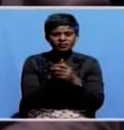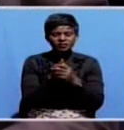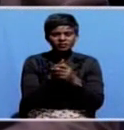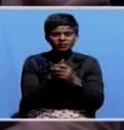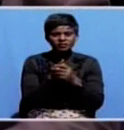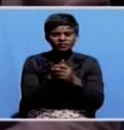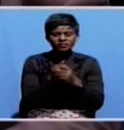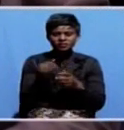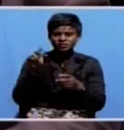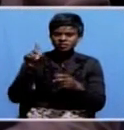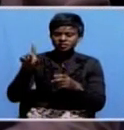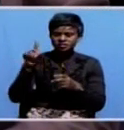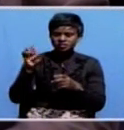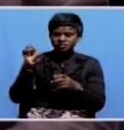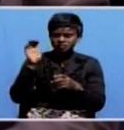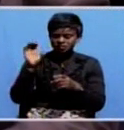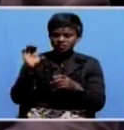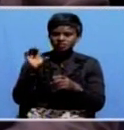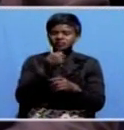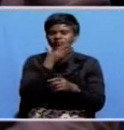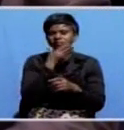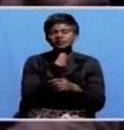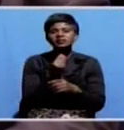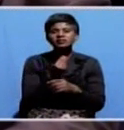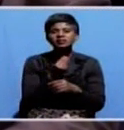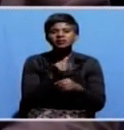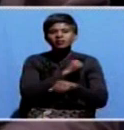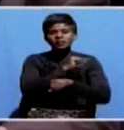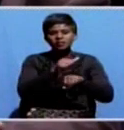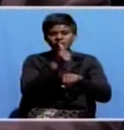Drug Enforcement Commission was established.